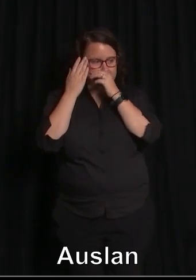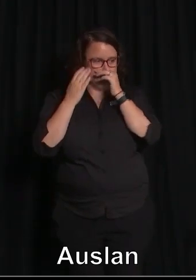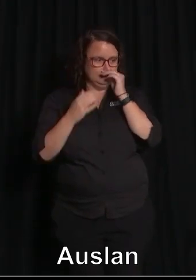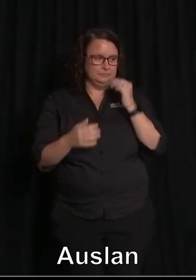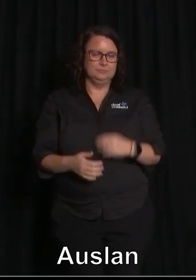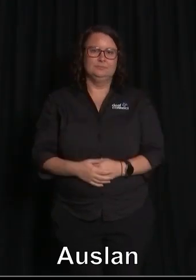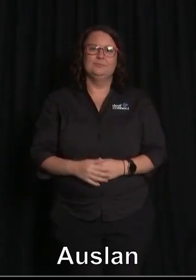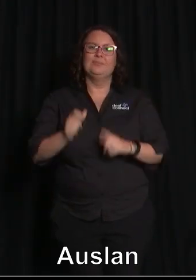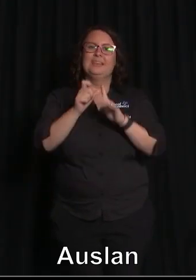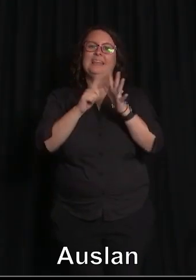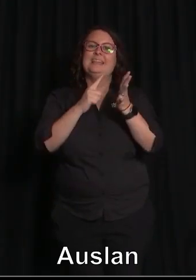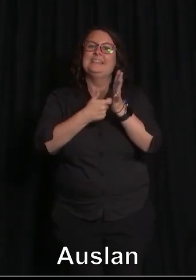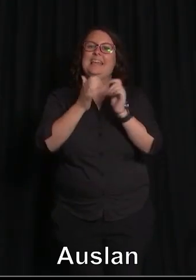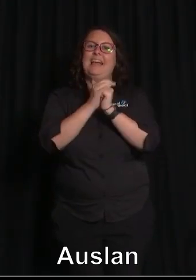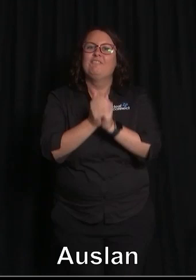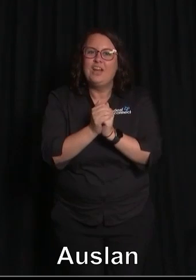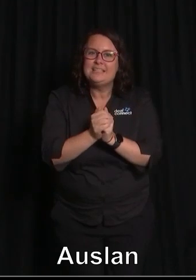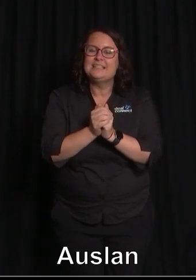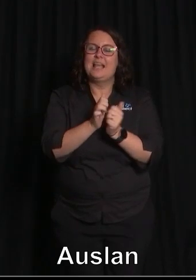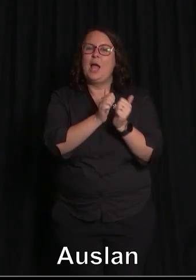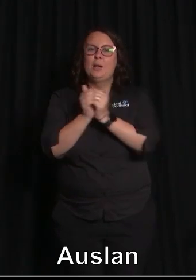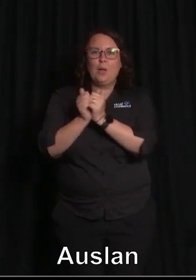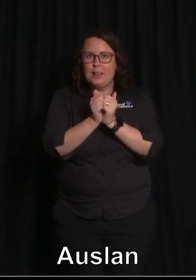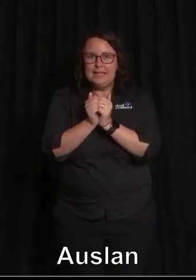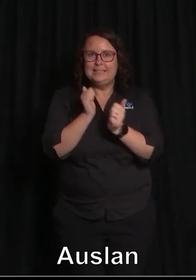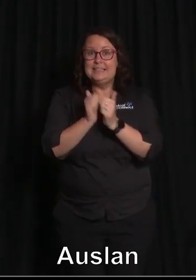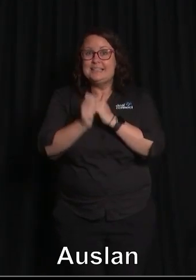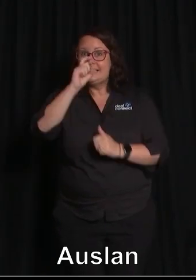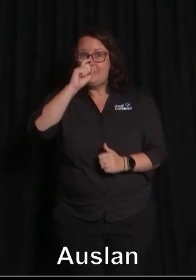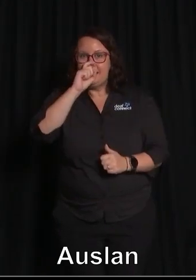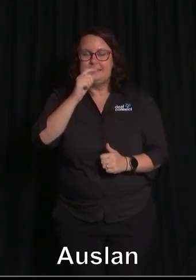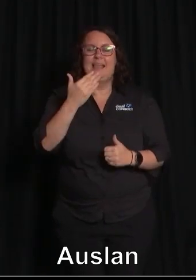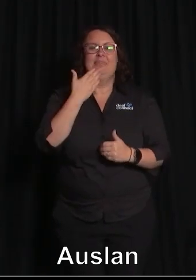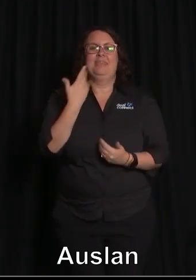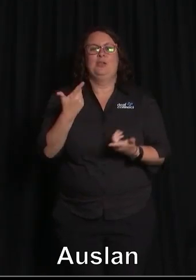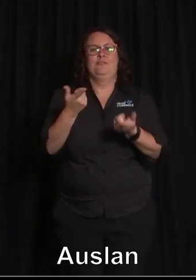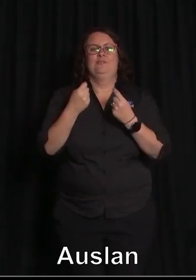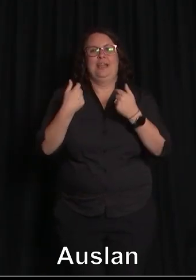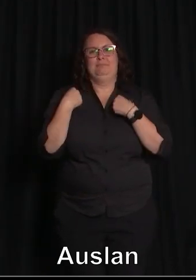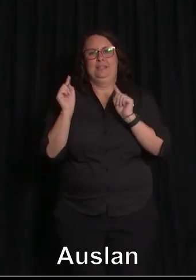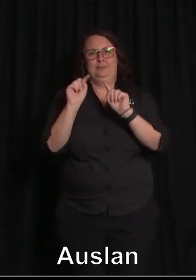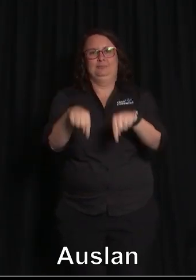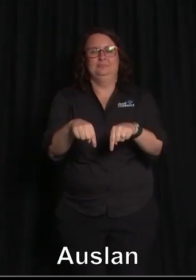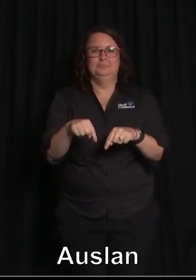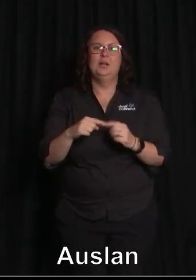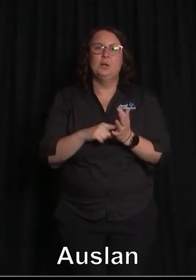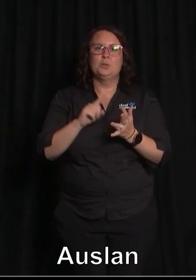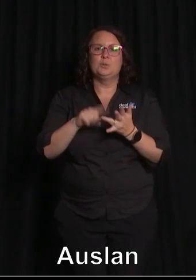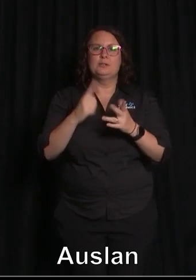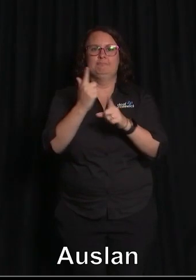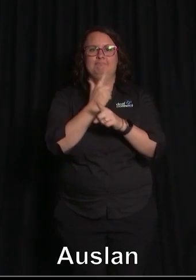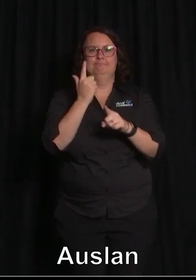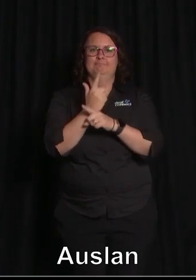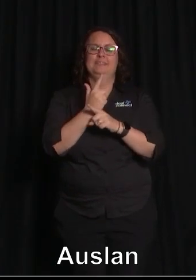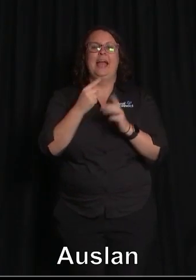Dear friends, dear colleagues and siblings, thank you so much for inviting me to give you a few words to mark the Sydney